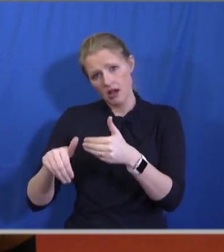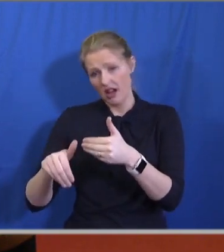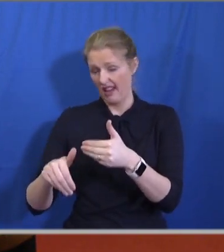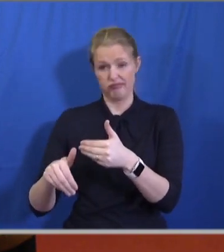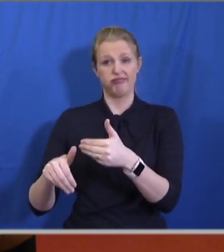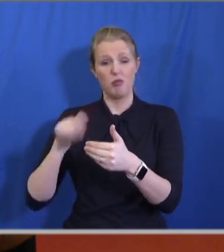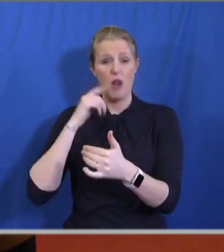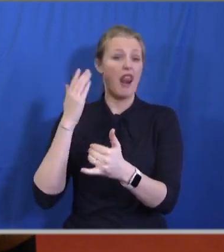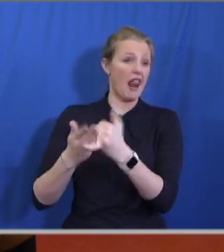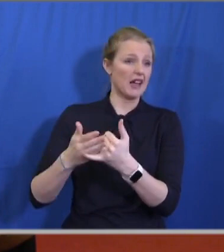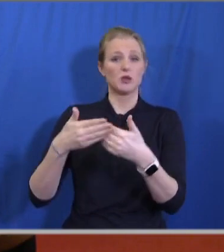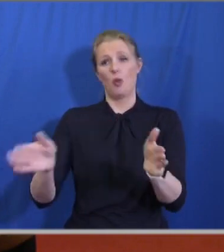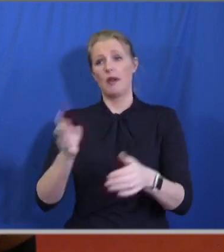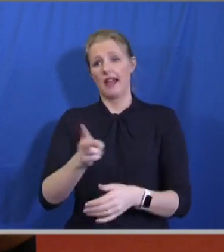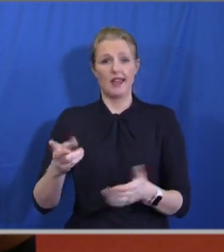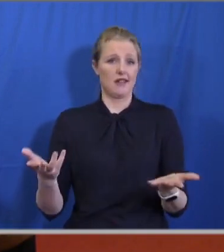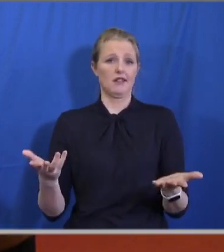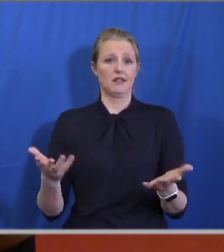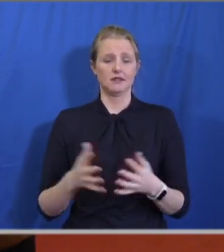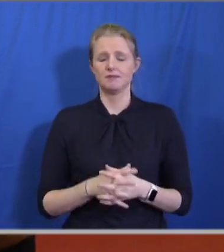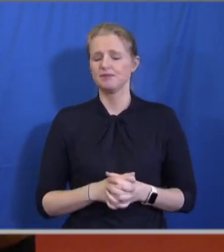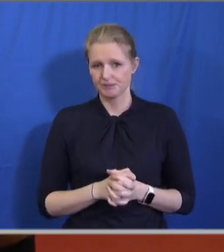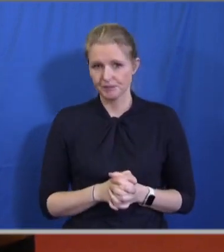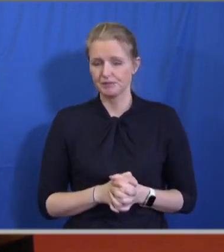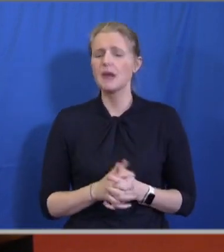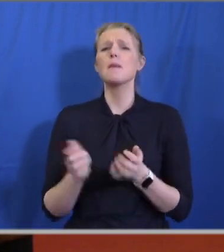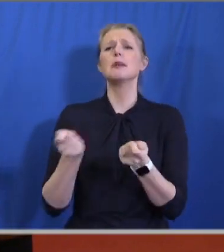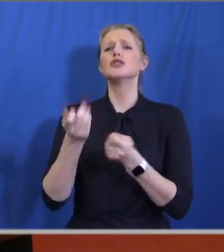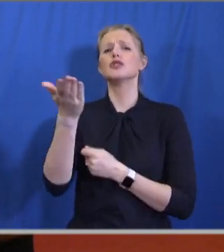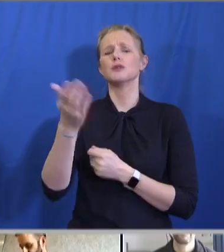do. Thank you. Amanda. Minister, please.